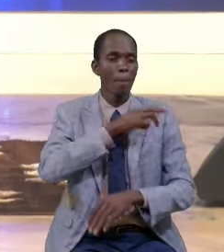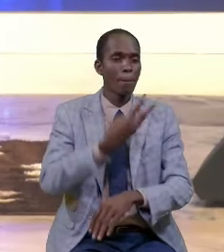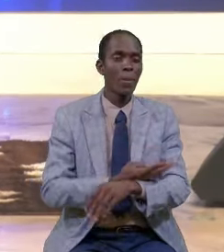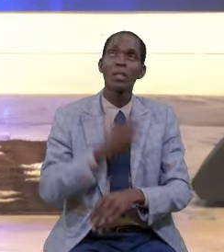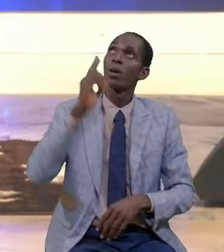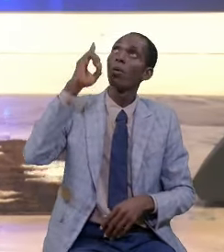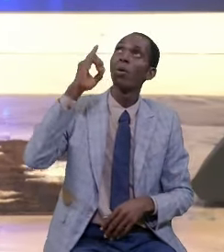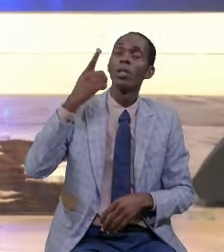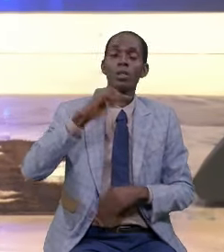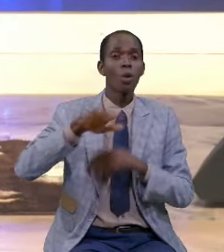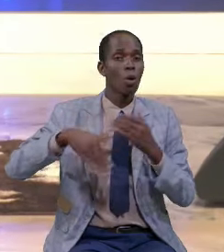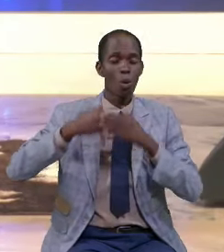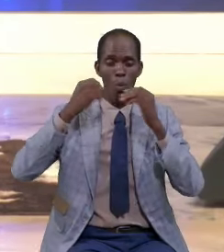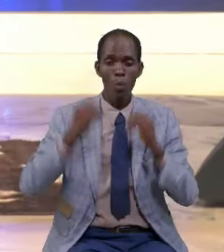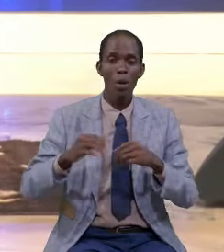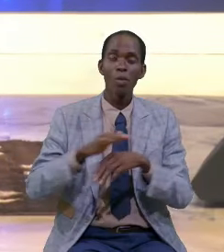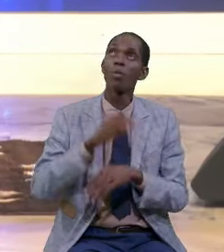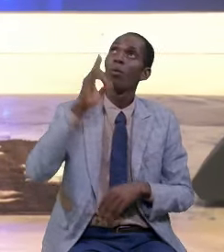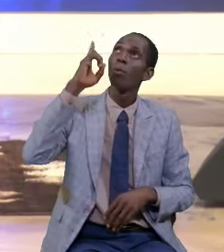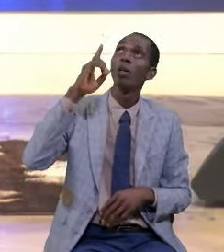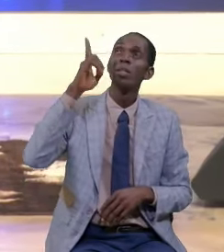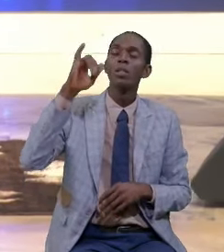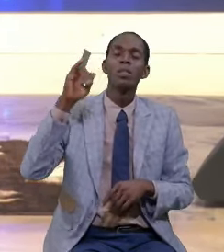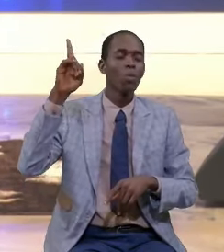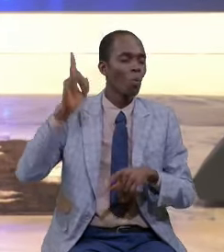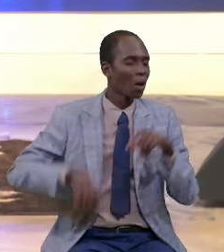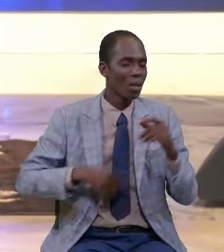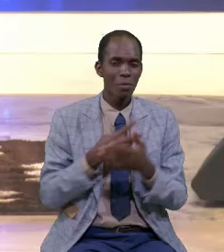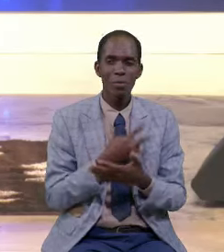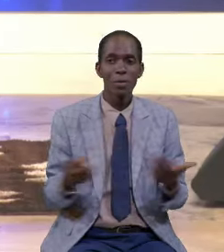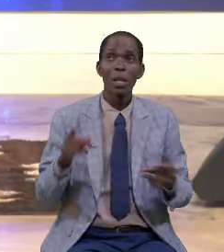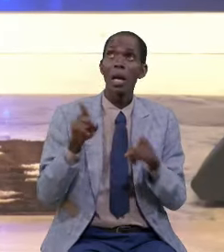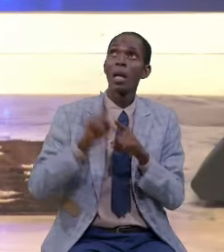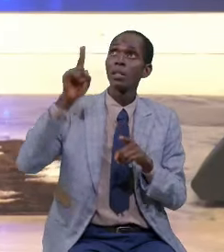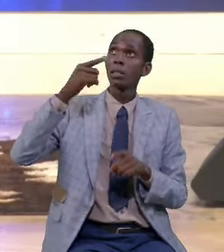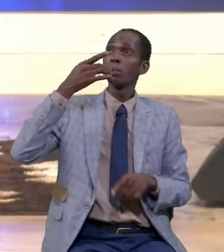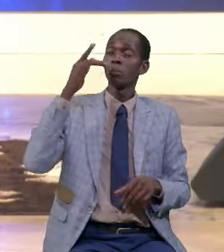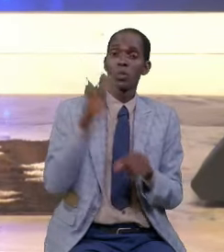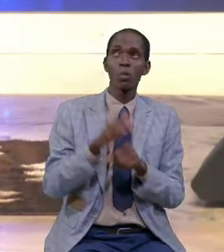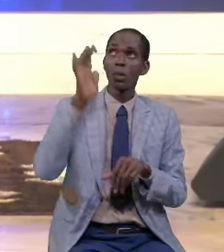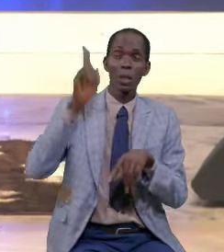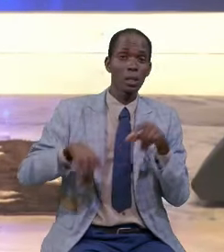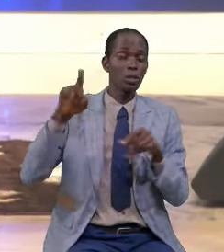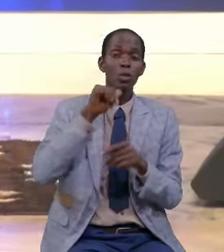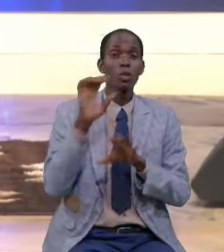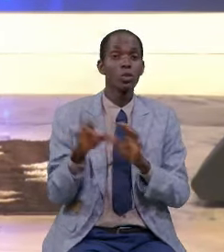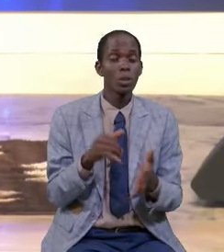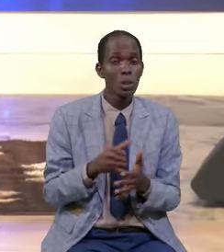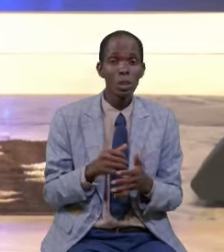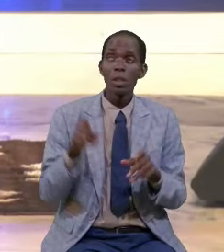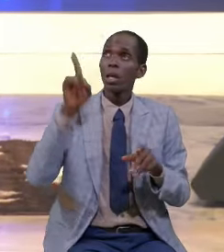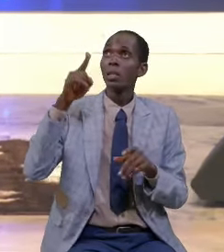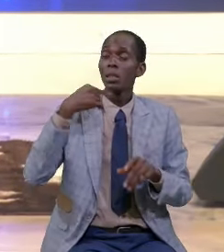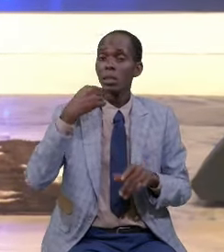He's the omnipotent one. He's the one that cannot fail. As he said, I shall he not do it. As he spoke, I shall he not bring